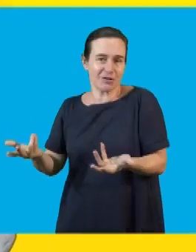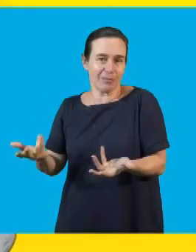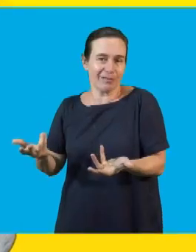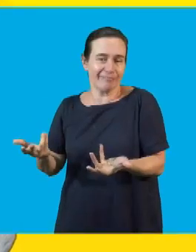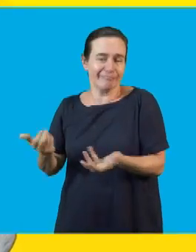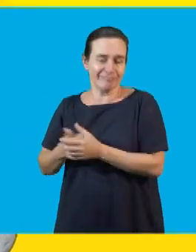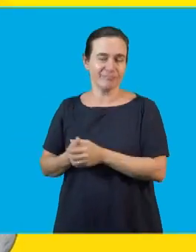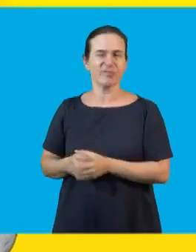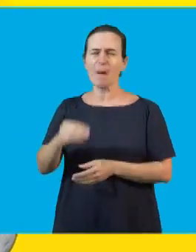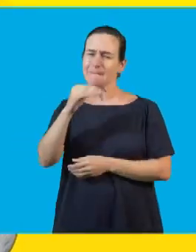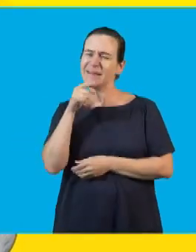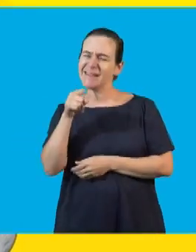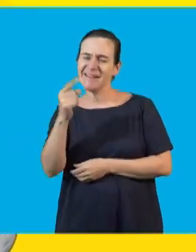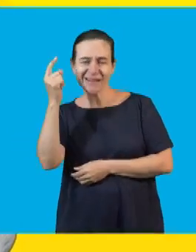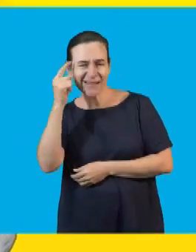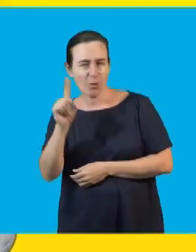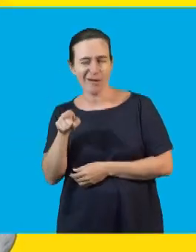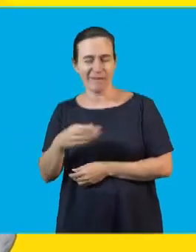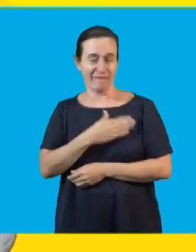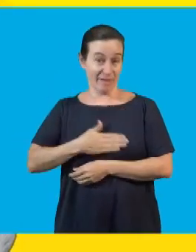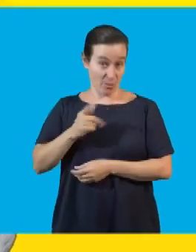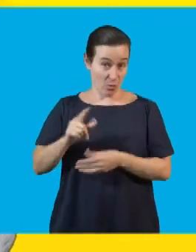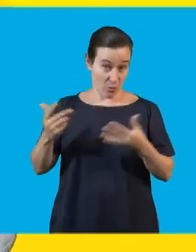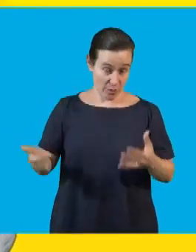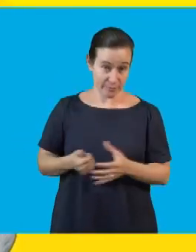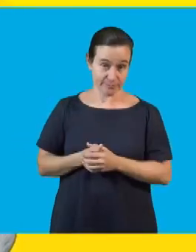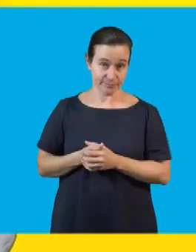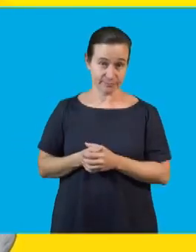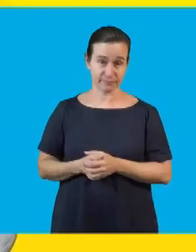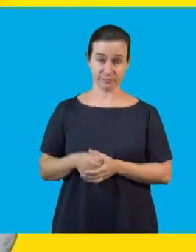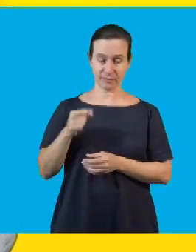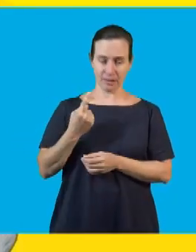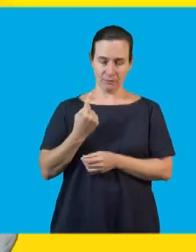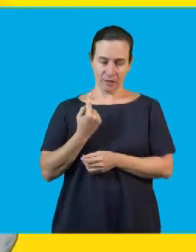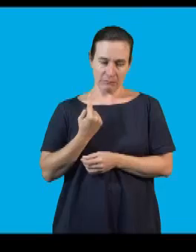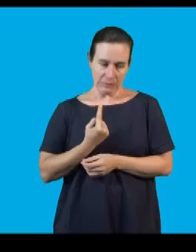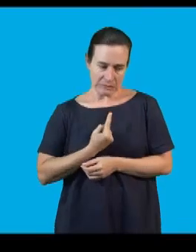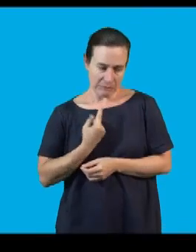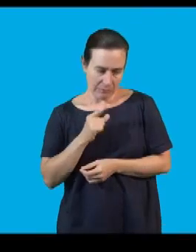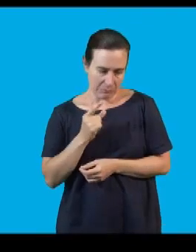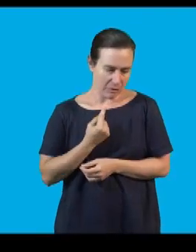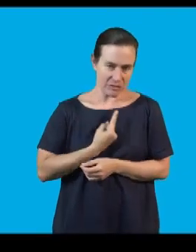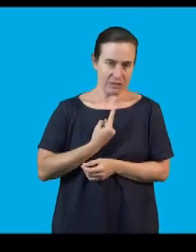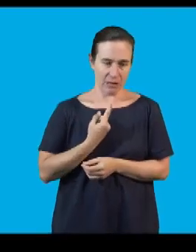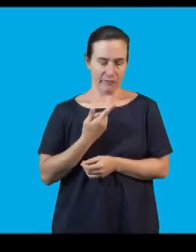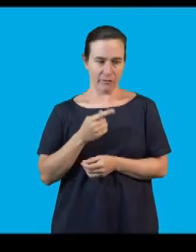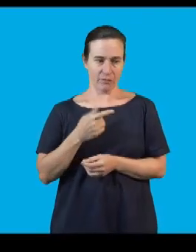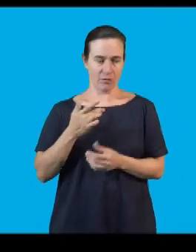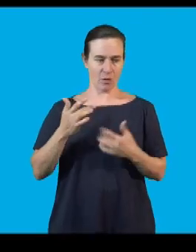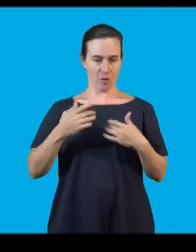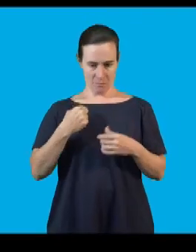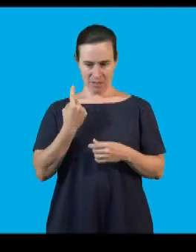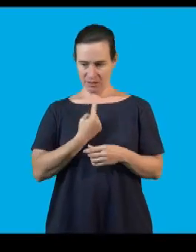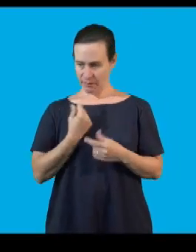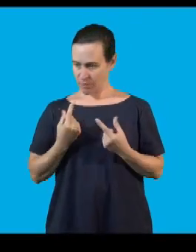So what does that communicate about what he's thinking, what he's feeling, all right? Is he self-conscious? Can't be,